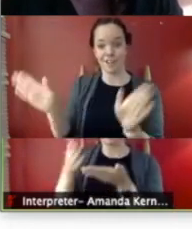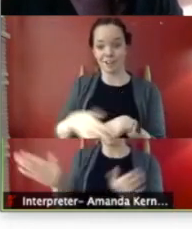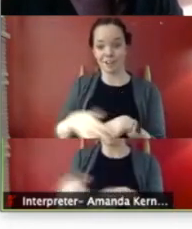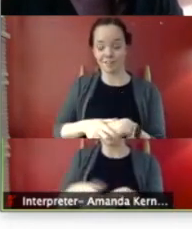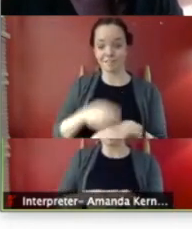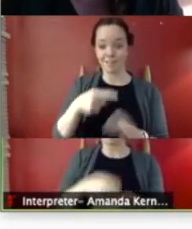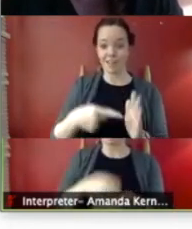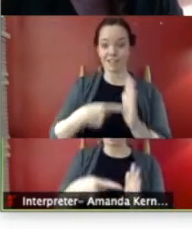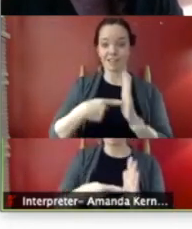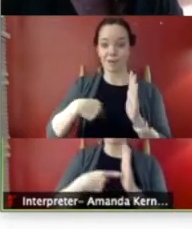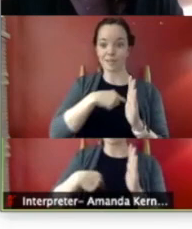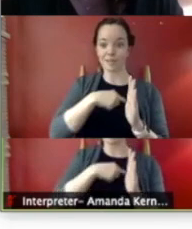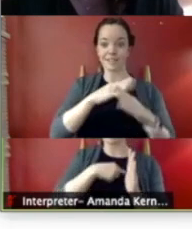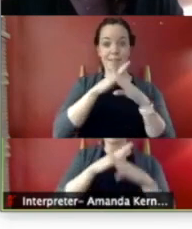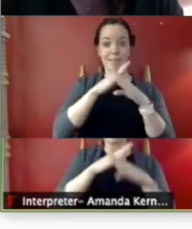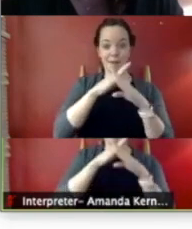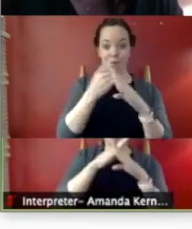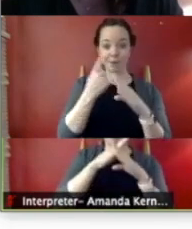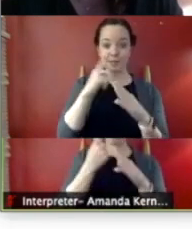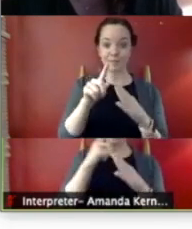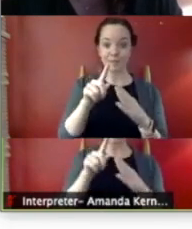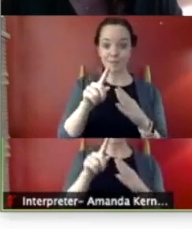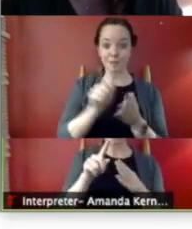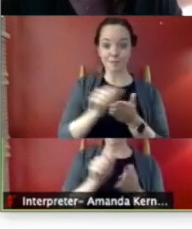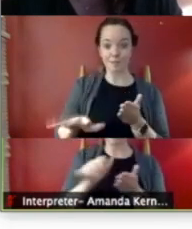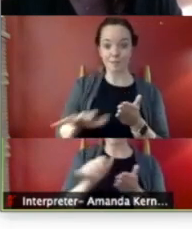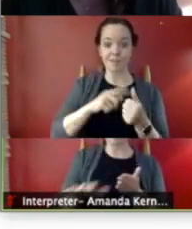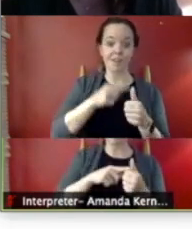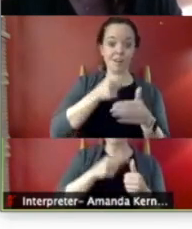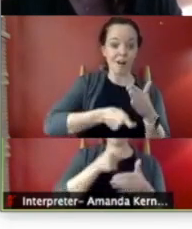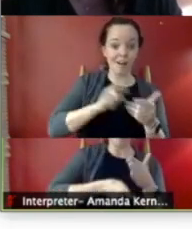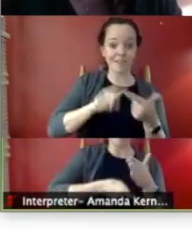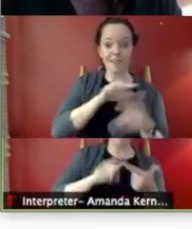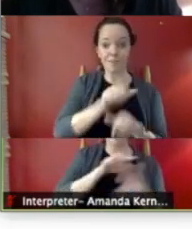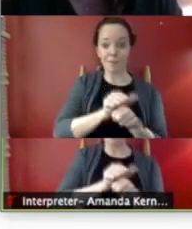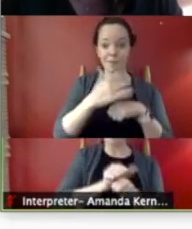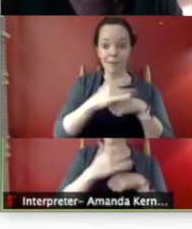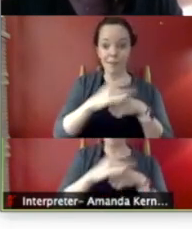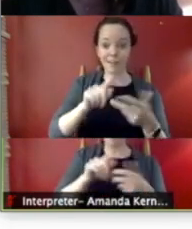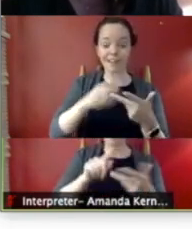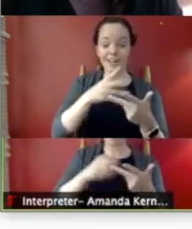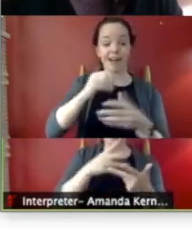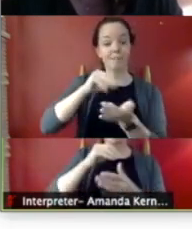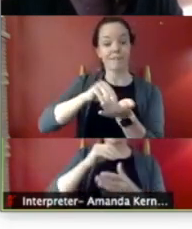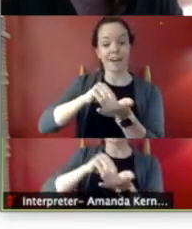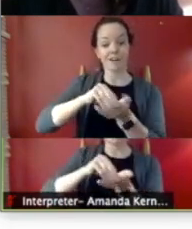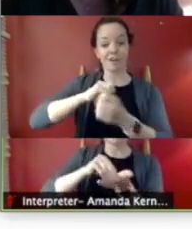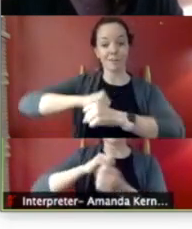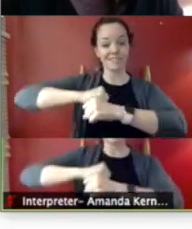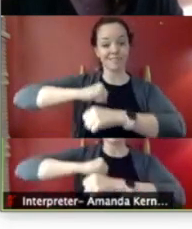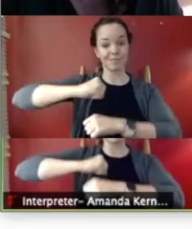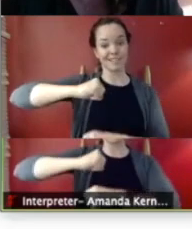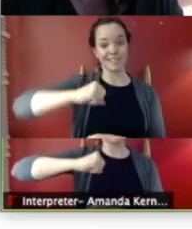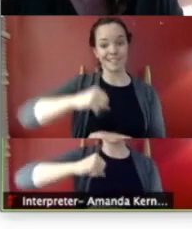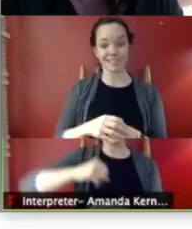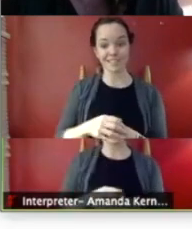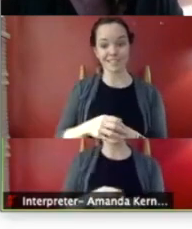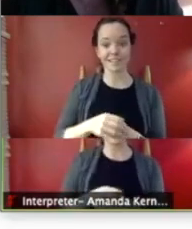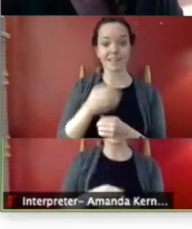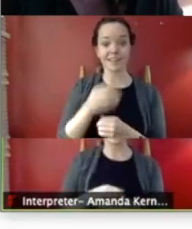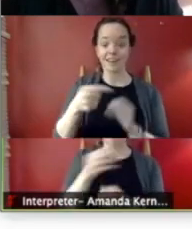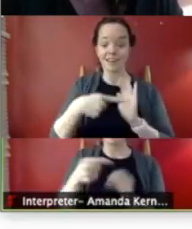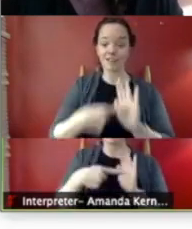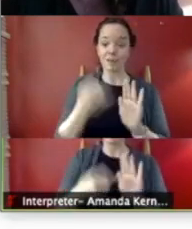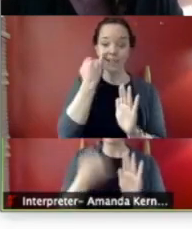barriers to provider and removal in terms of cost, appointment availability, and provider resistance to removal. And it shows us how, if people are armed